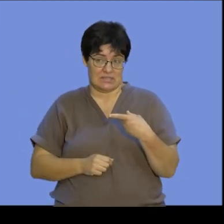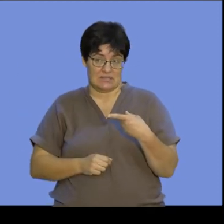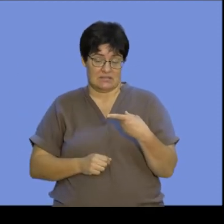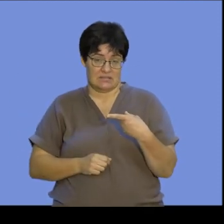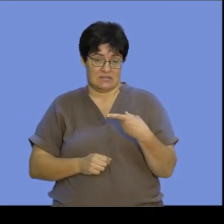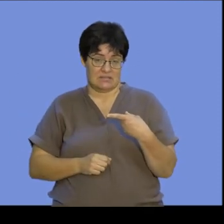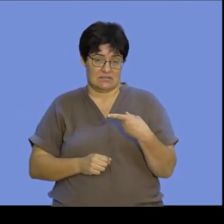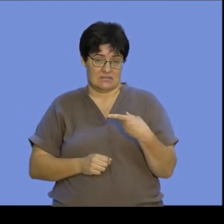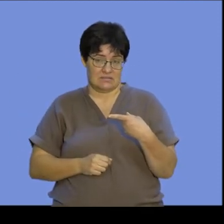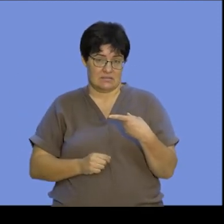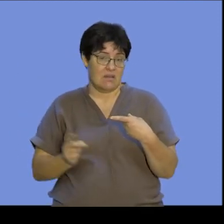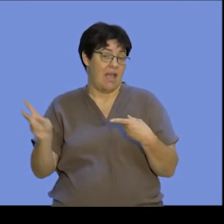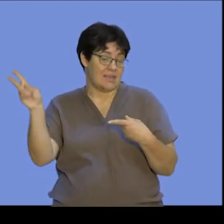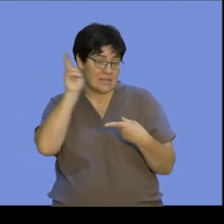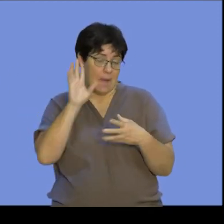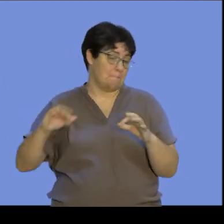We hear the collision